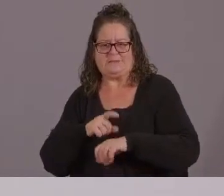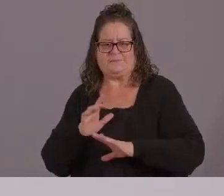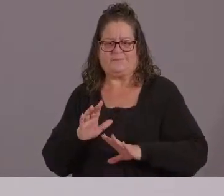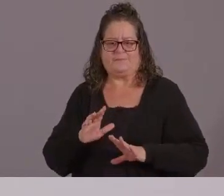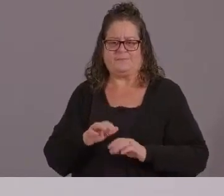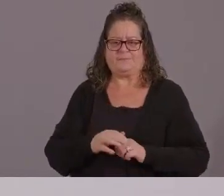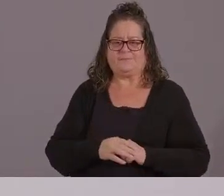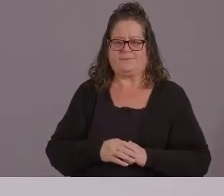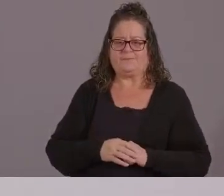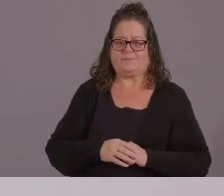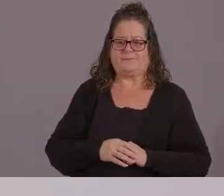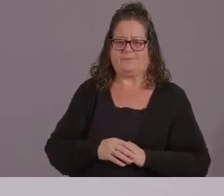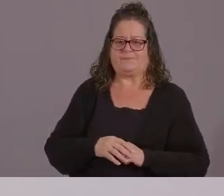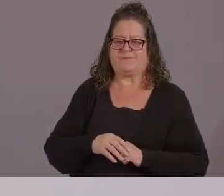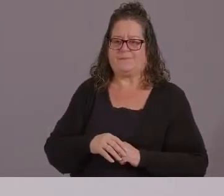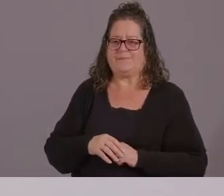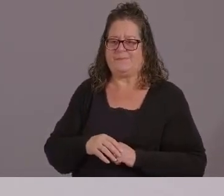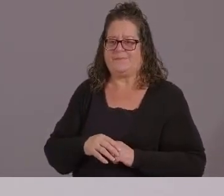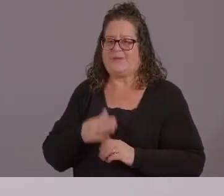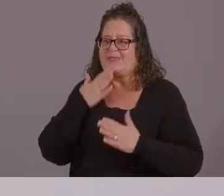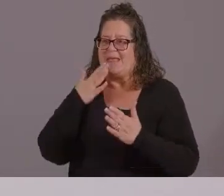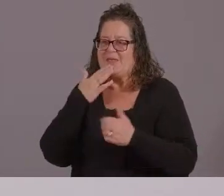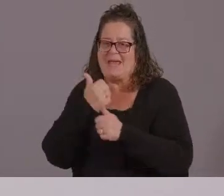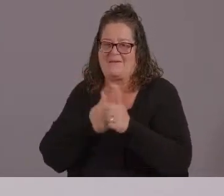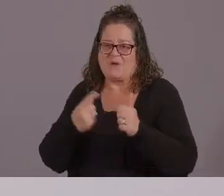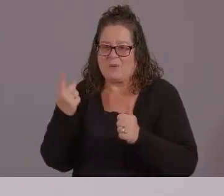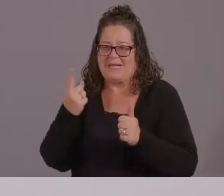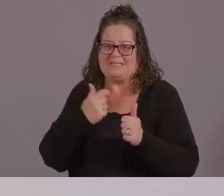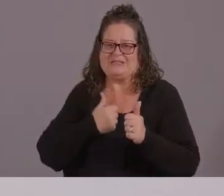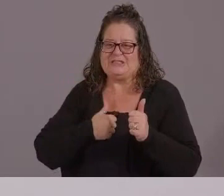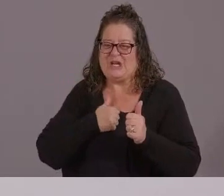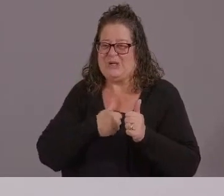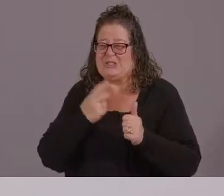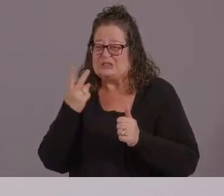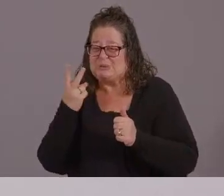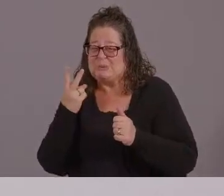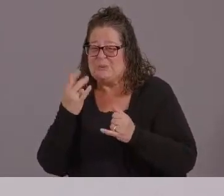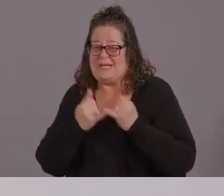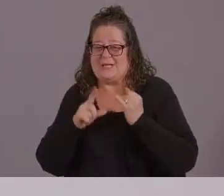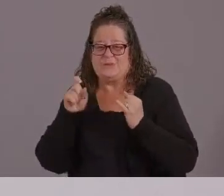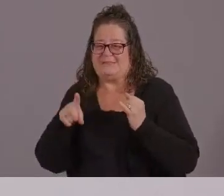Thanks, everybody. I'm so sorry, Steve Clausen and Alexander. We just could get your questions.